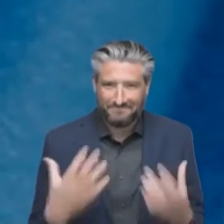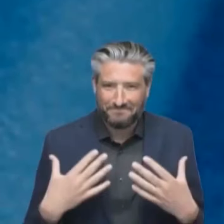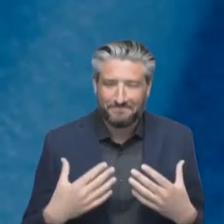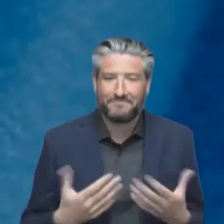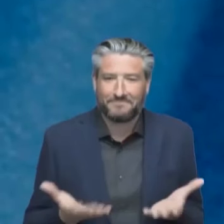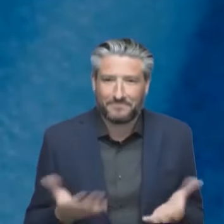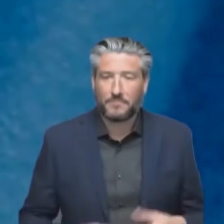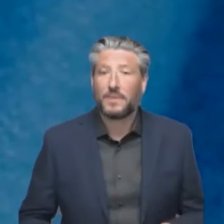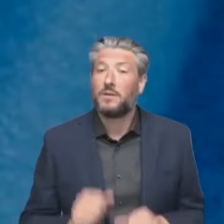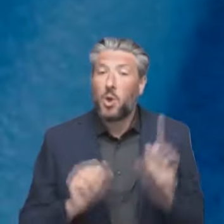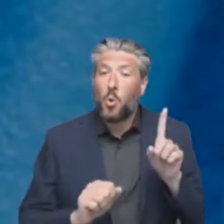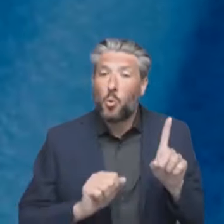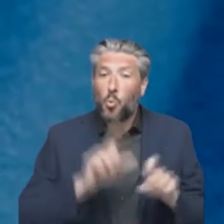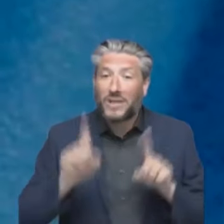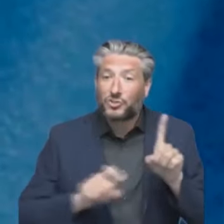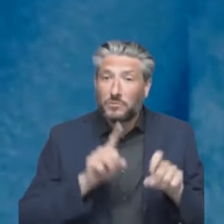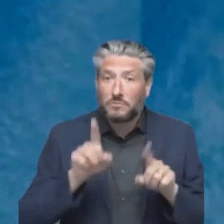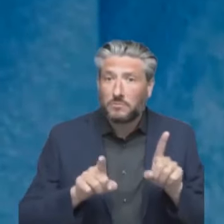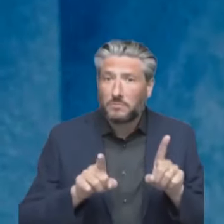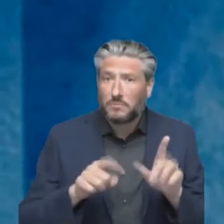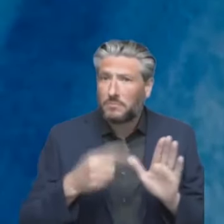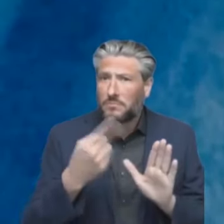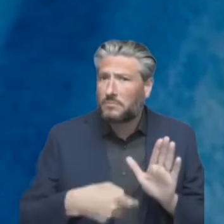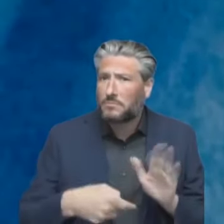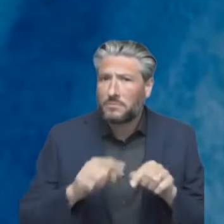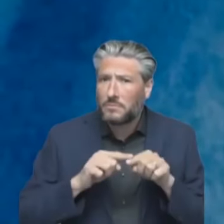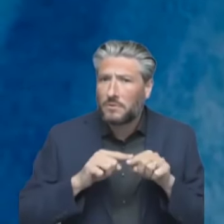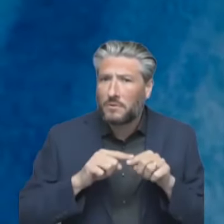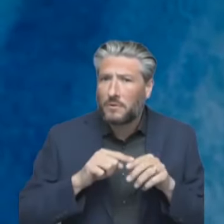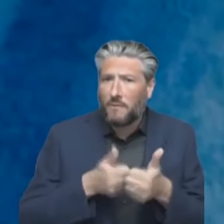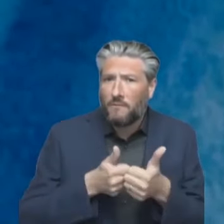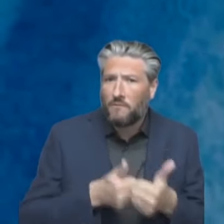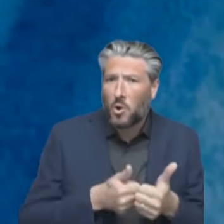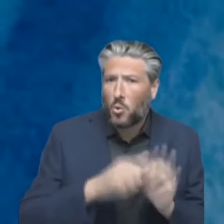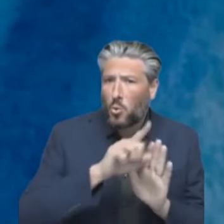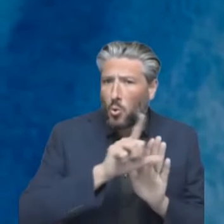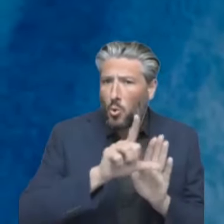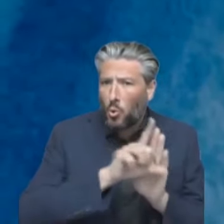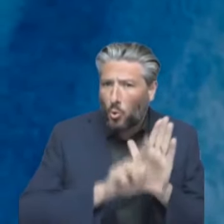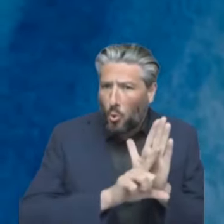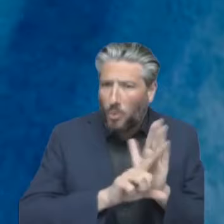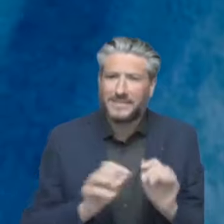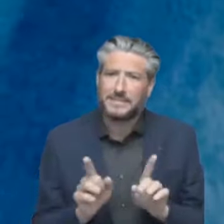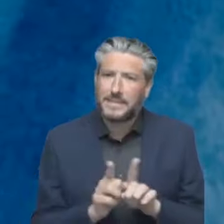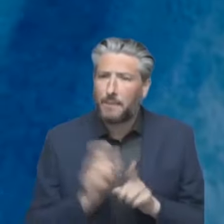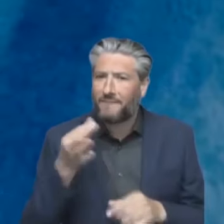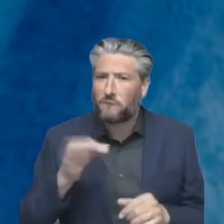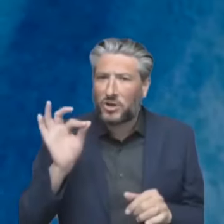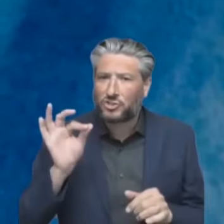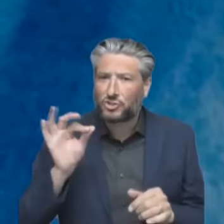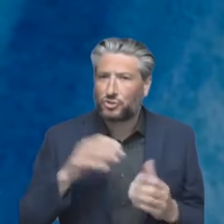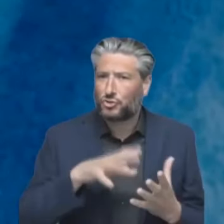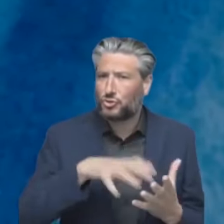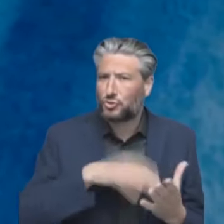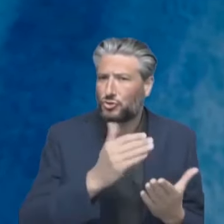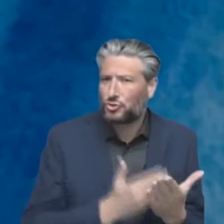have the legal status of quote-unquote written questions under the provisions of the French Commercial Code. The answers to those written questions